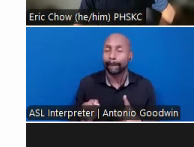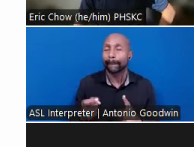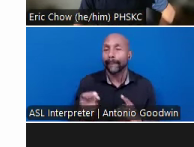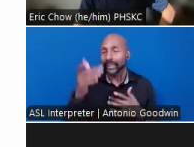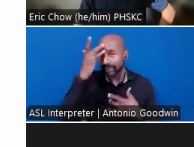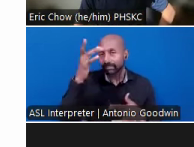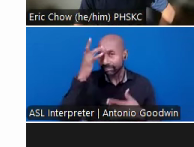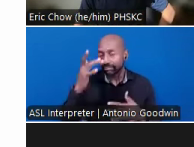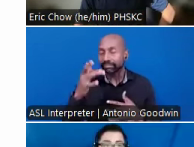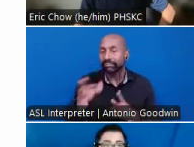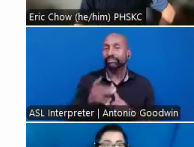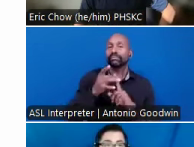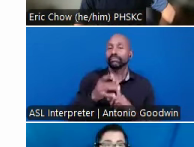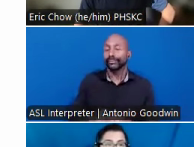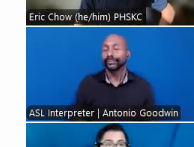Thank you very much.